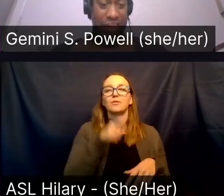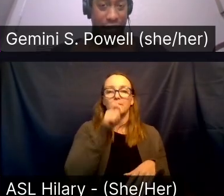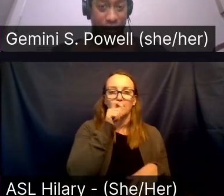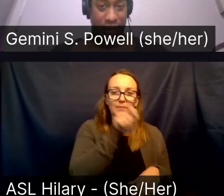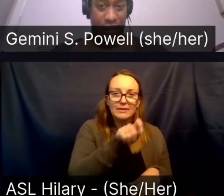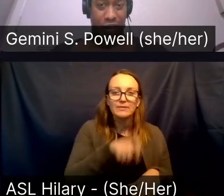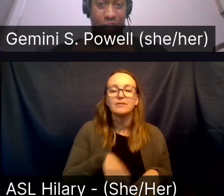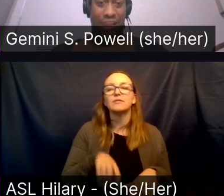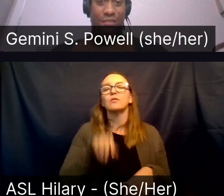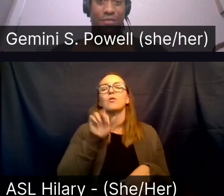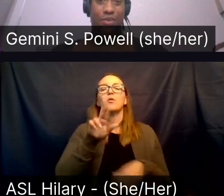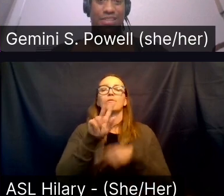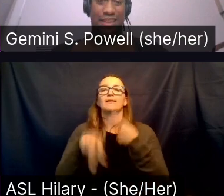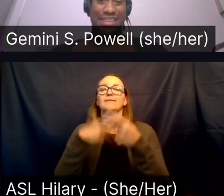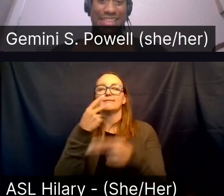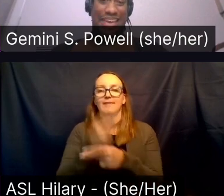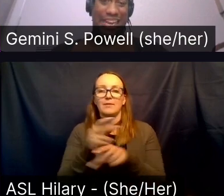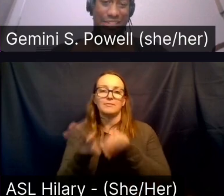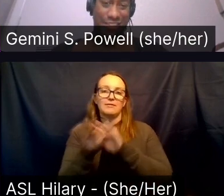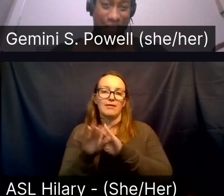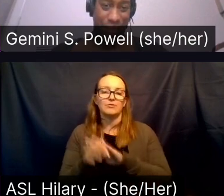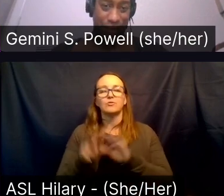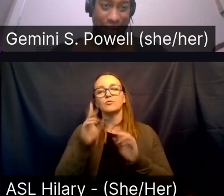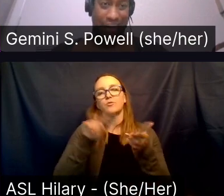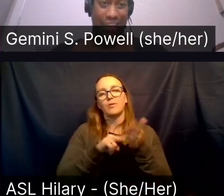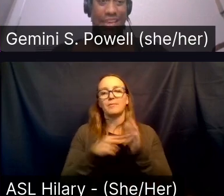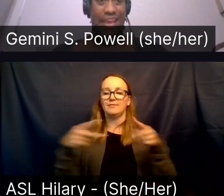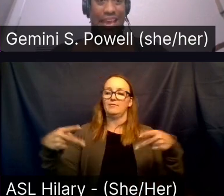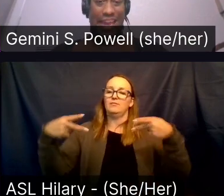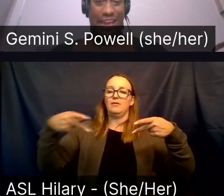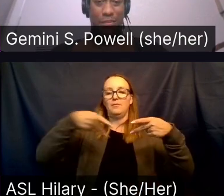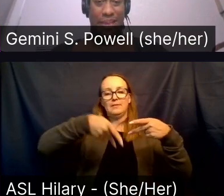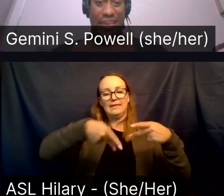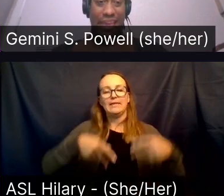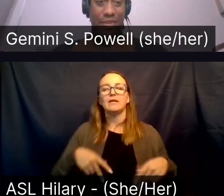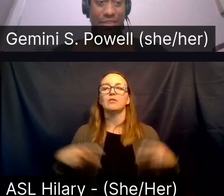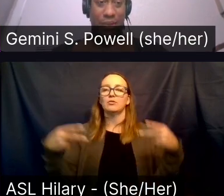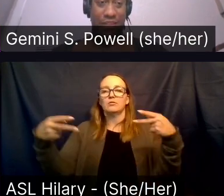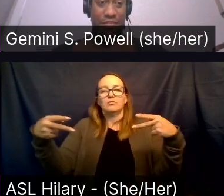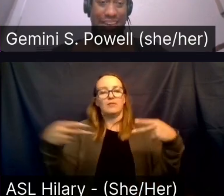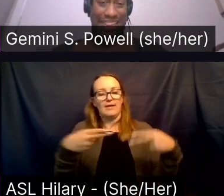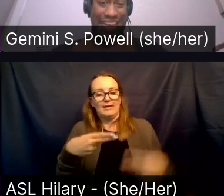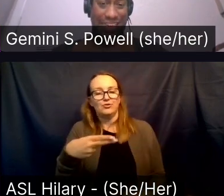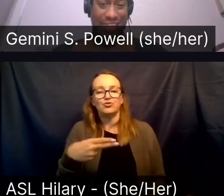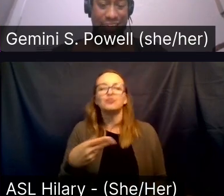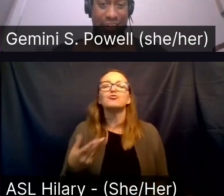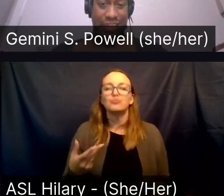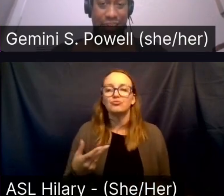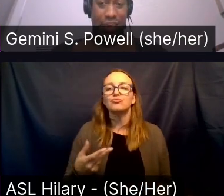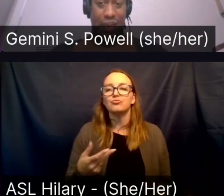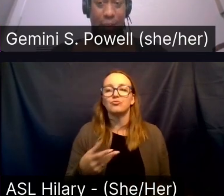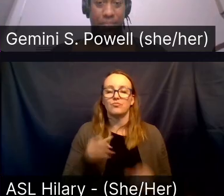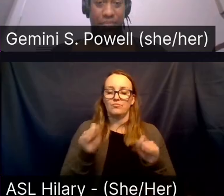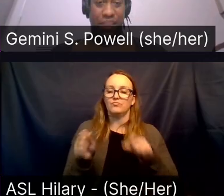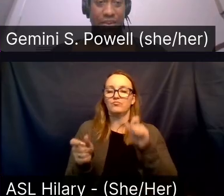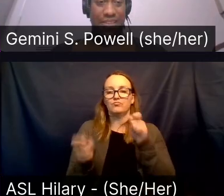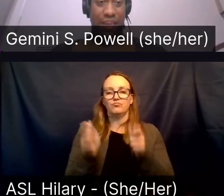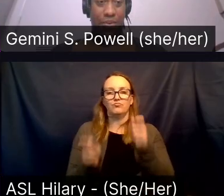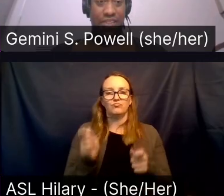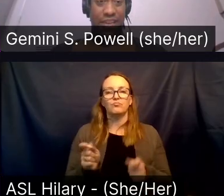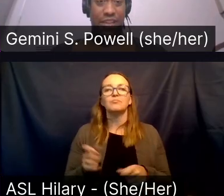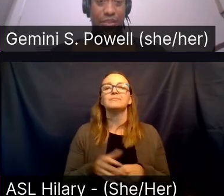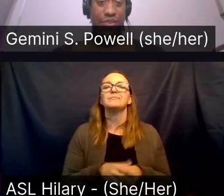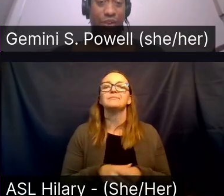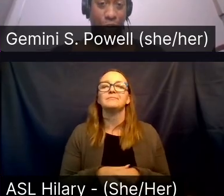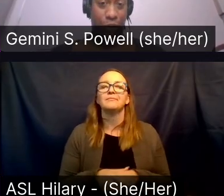selecting the P for paragraph or selecting the H itself for heading and being able to modify that. There is